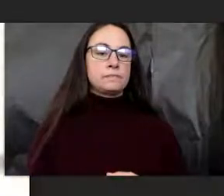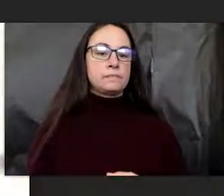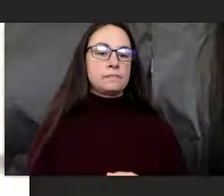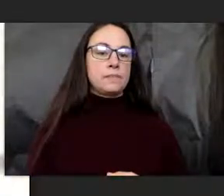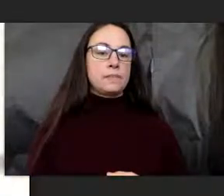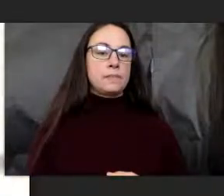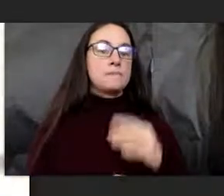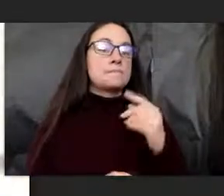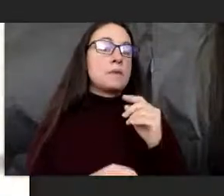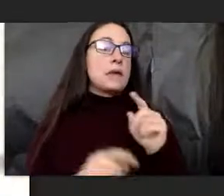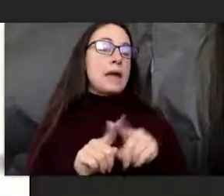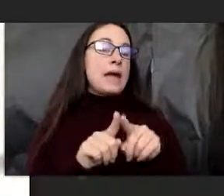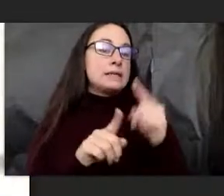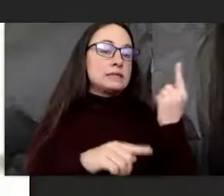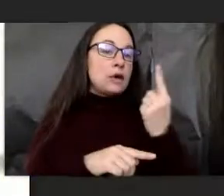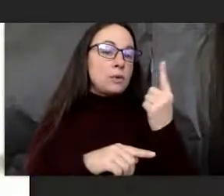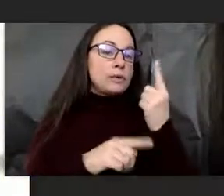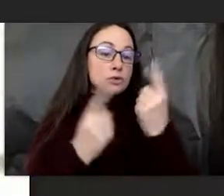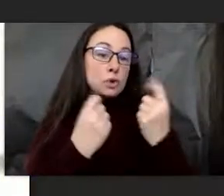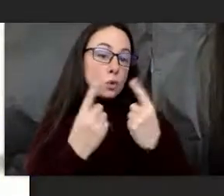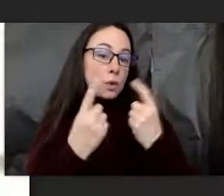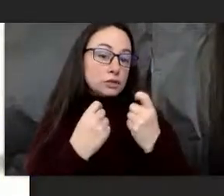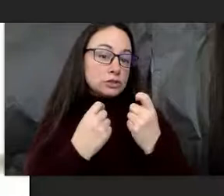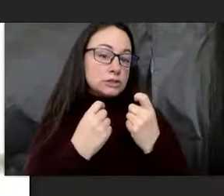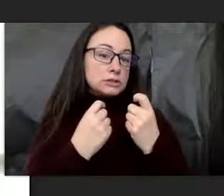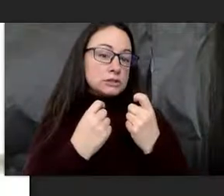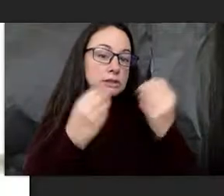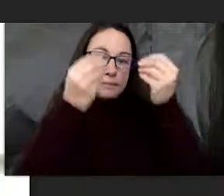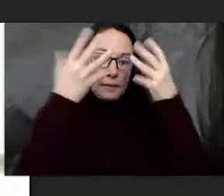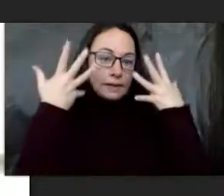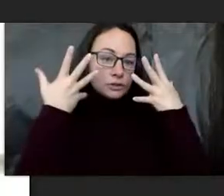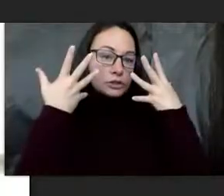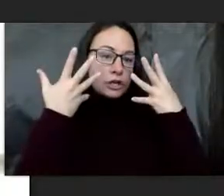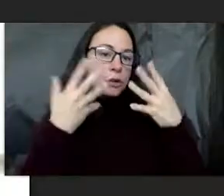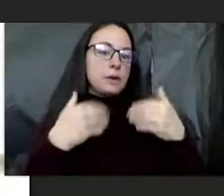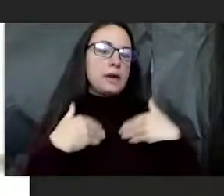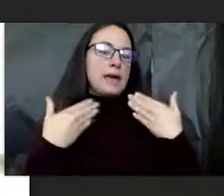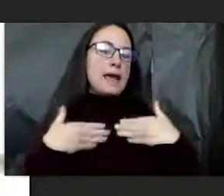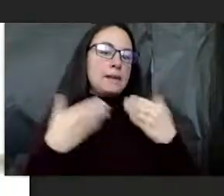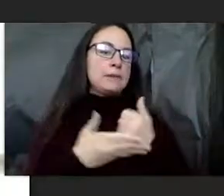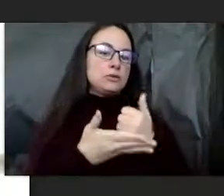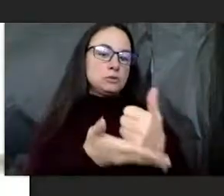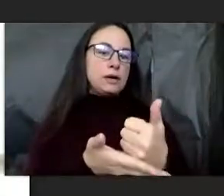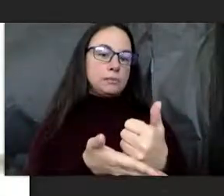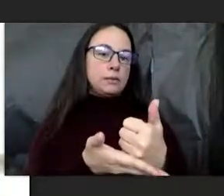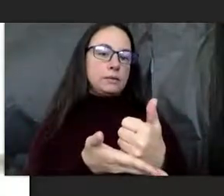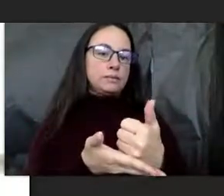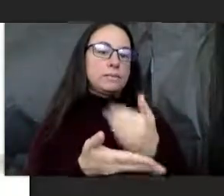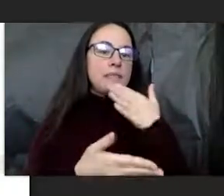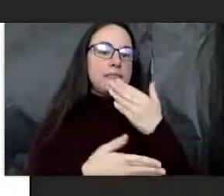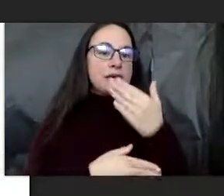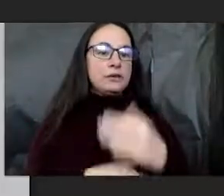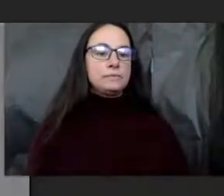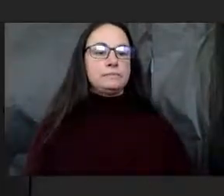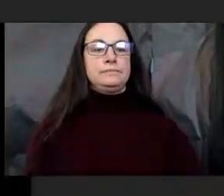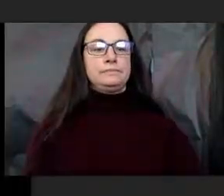As always, if you have any questions, definitely let us know and we'll be happy to help you out. Thank you!